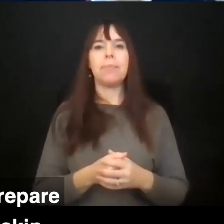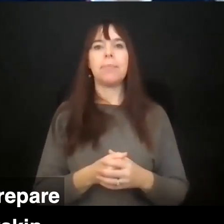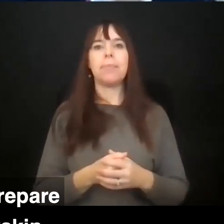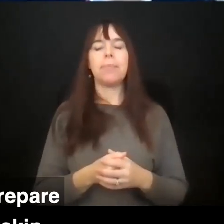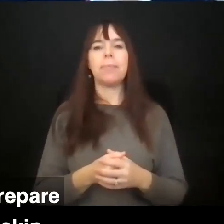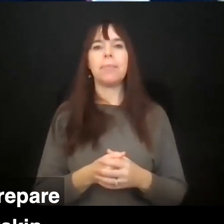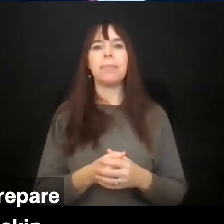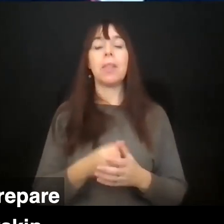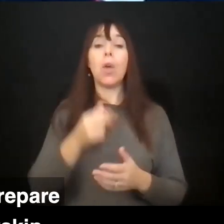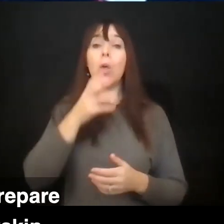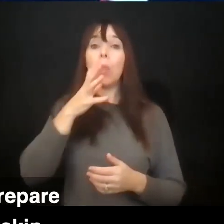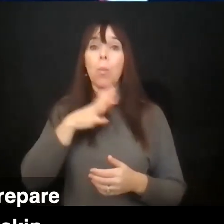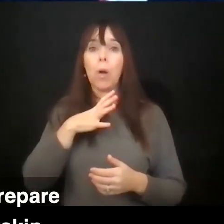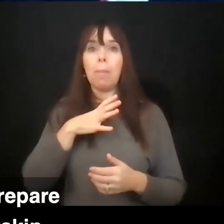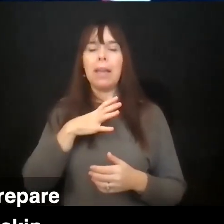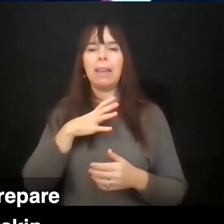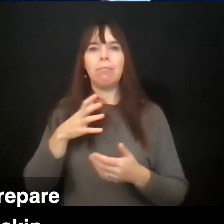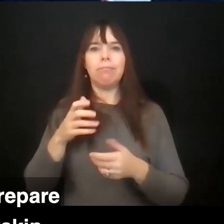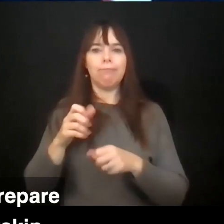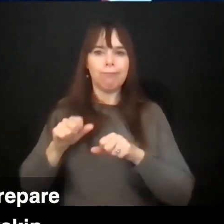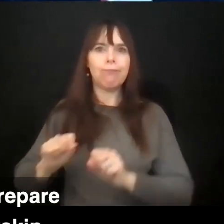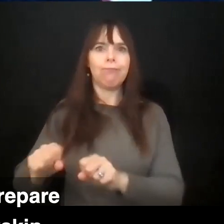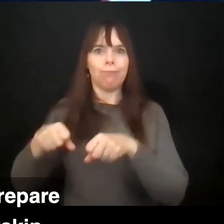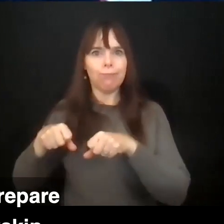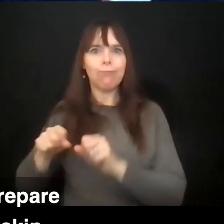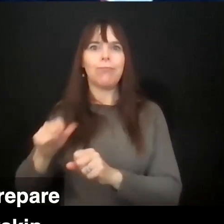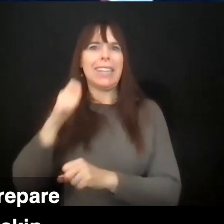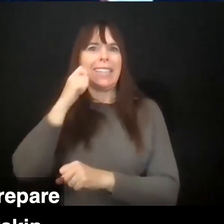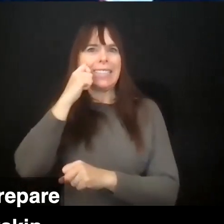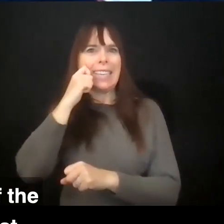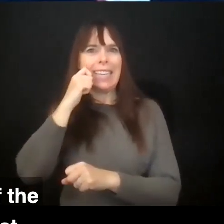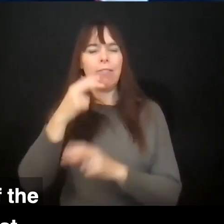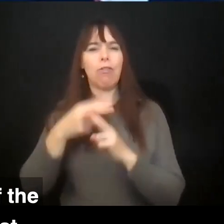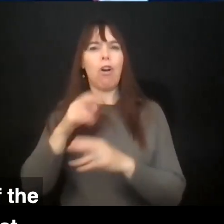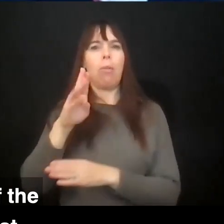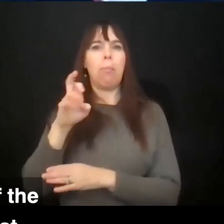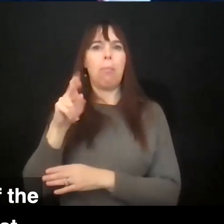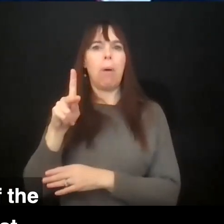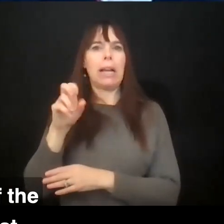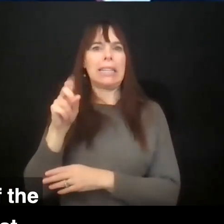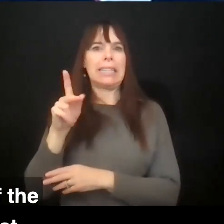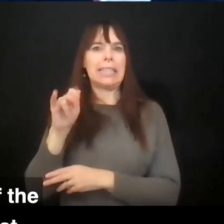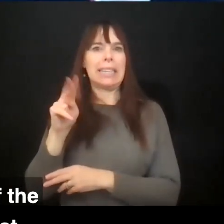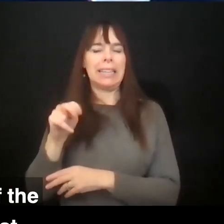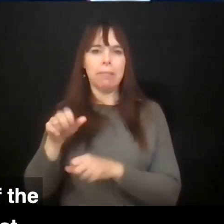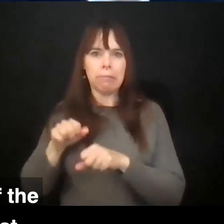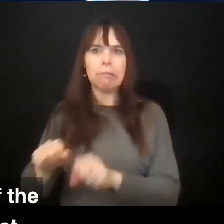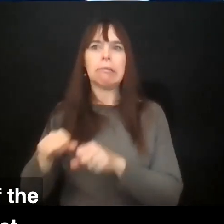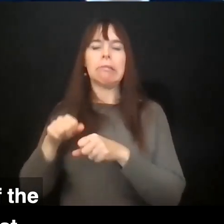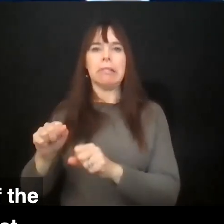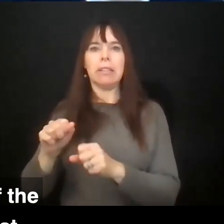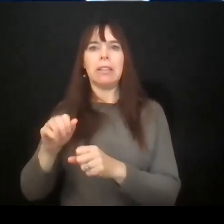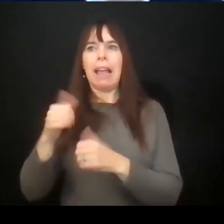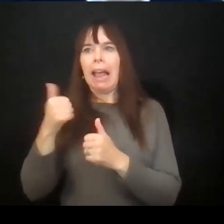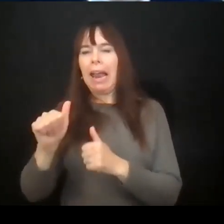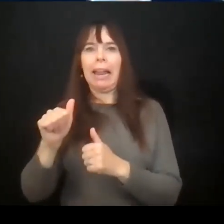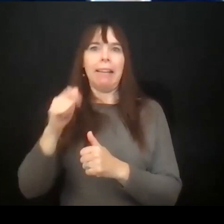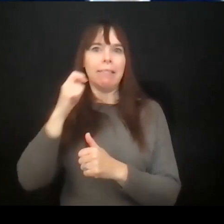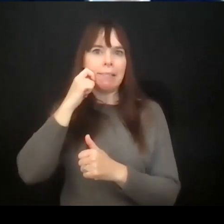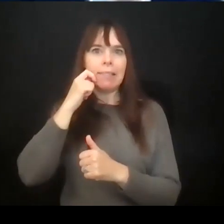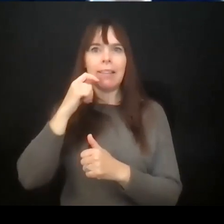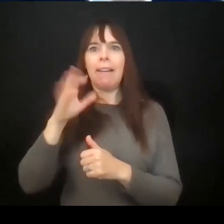And the women would prepare the skins, like the buckskin. They would scrape off the fat and things like that.